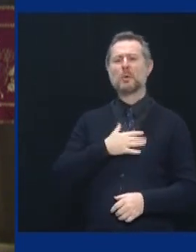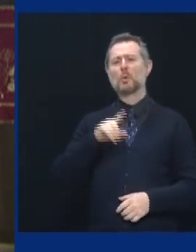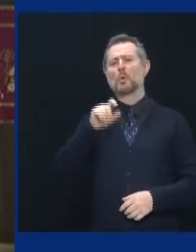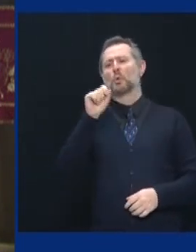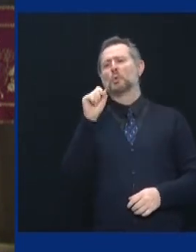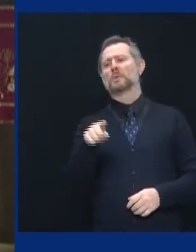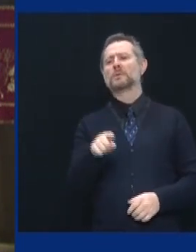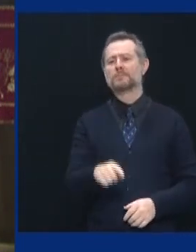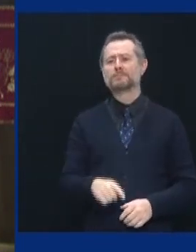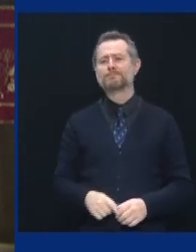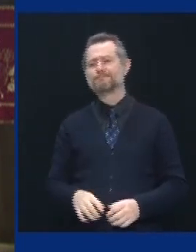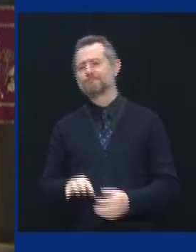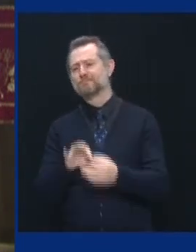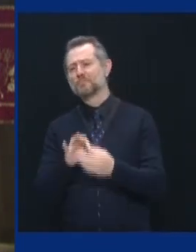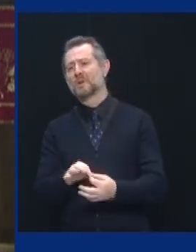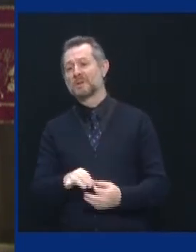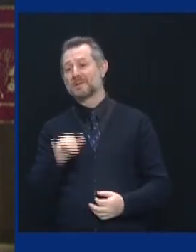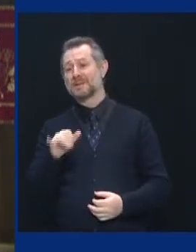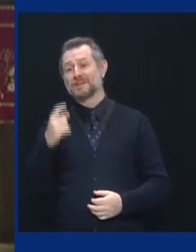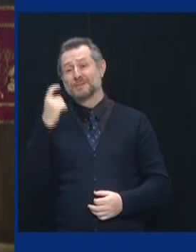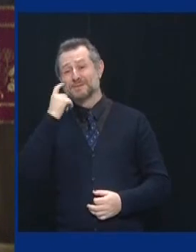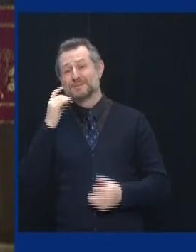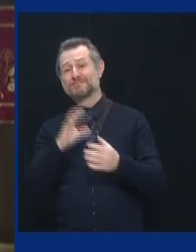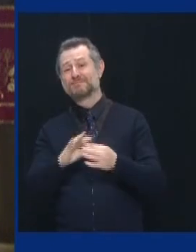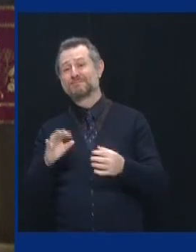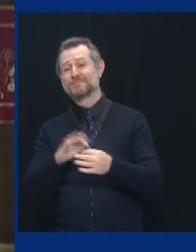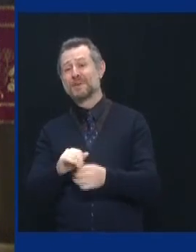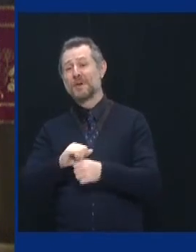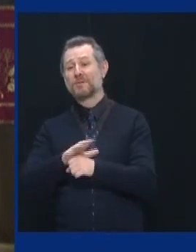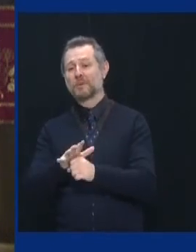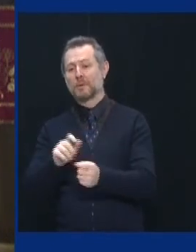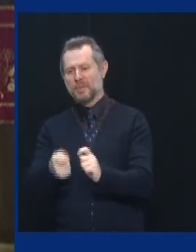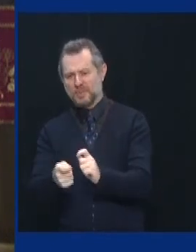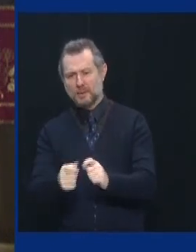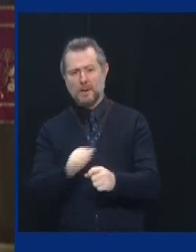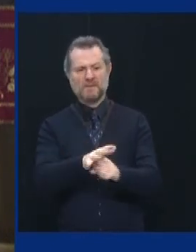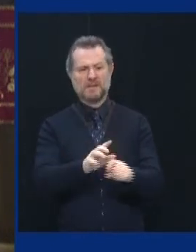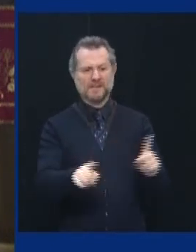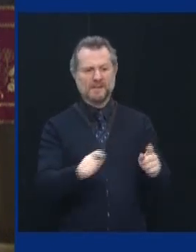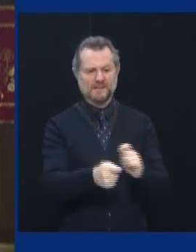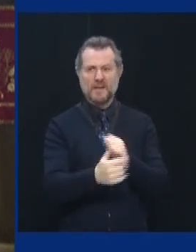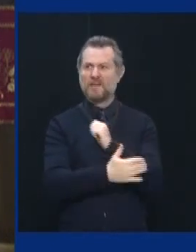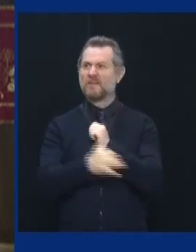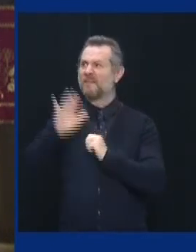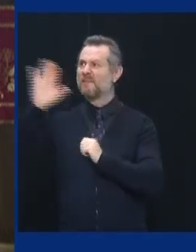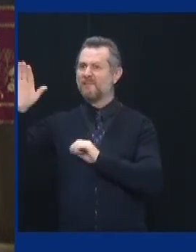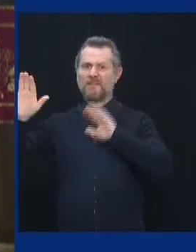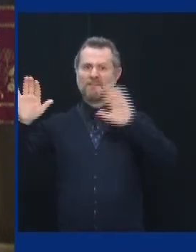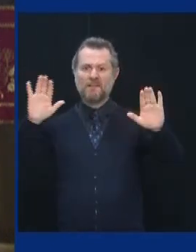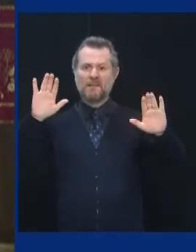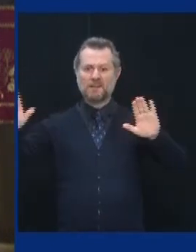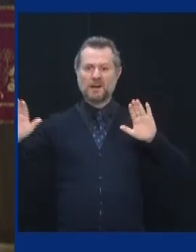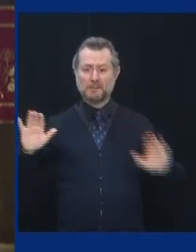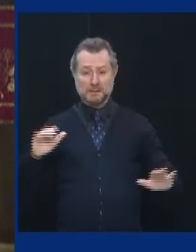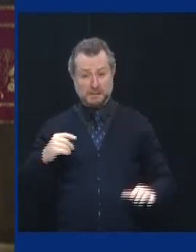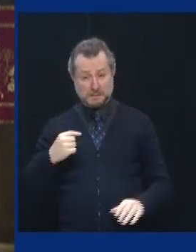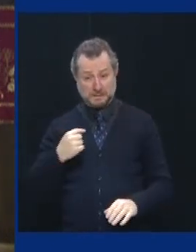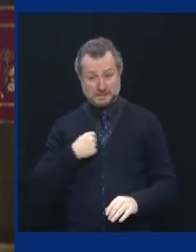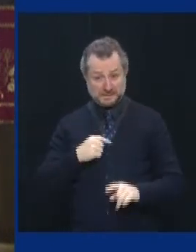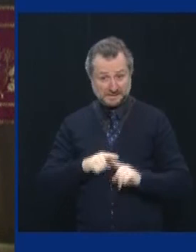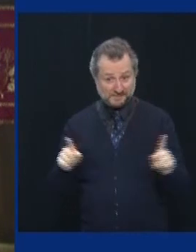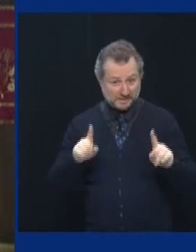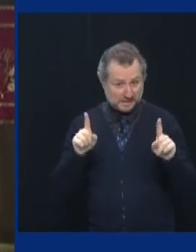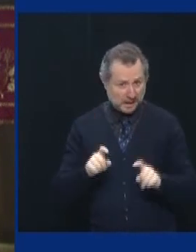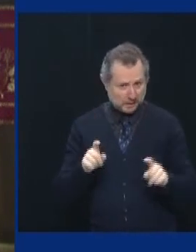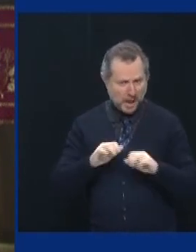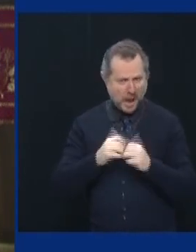the strains that you're concerned about. Is there a different kind of test? How would you